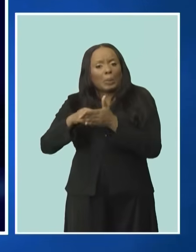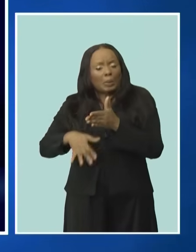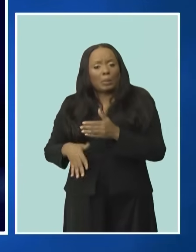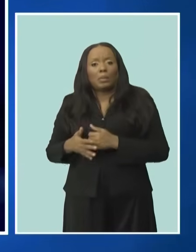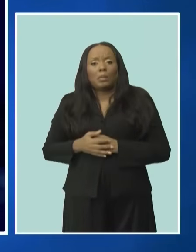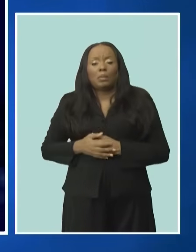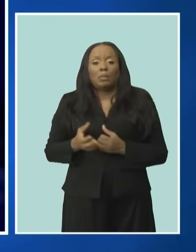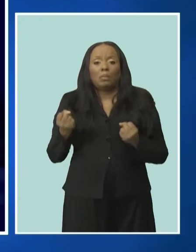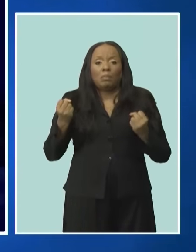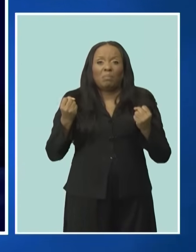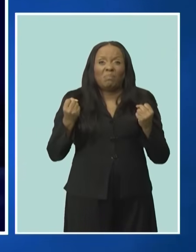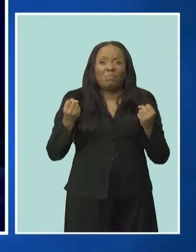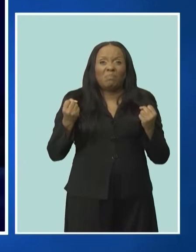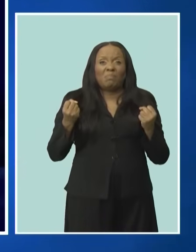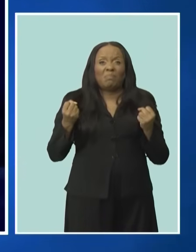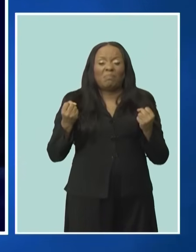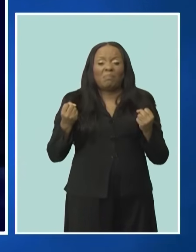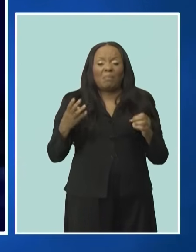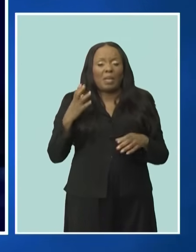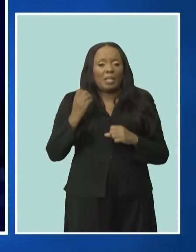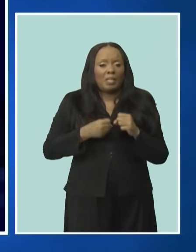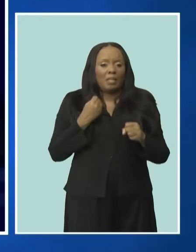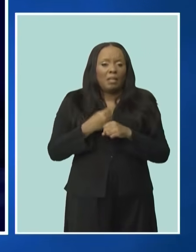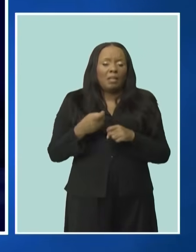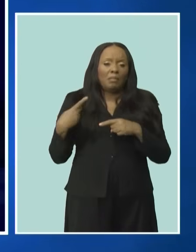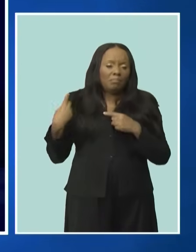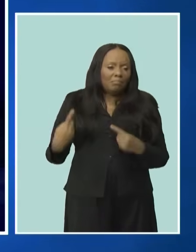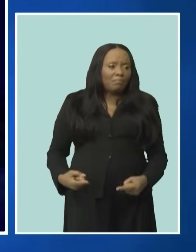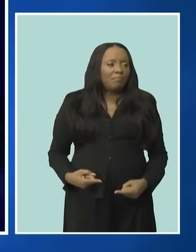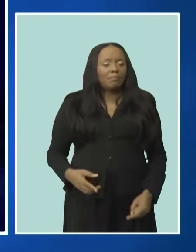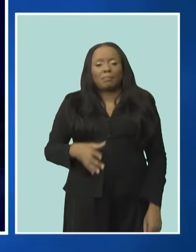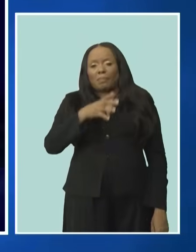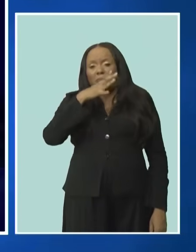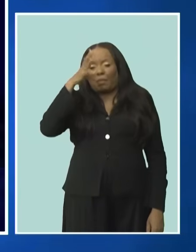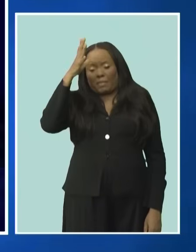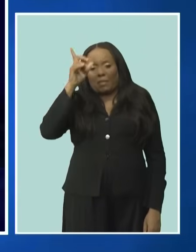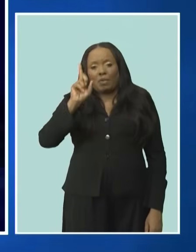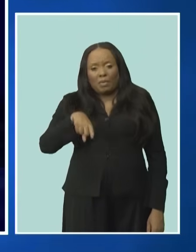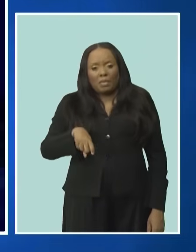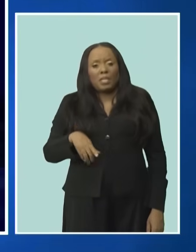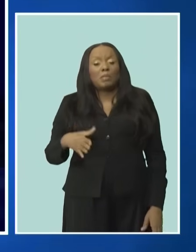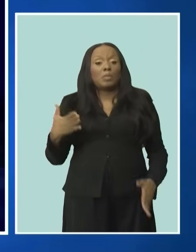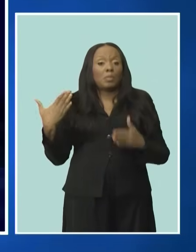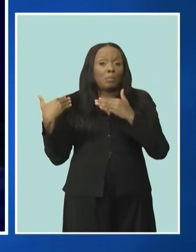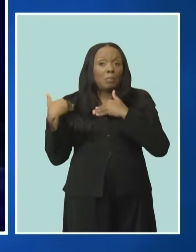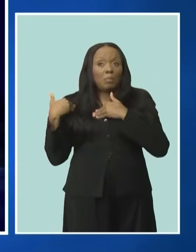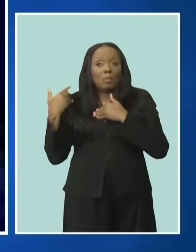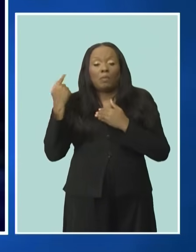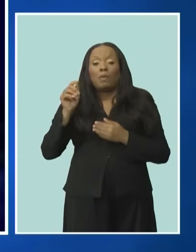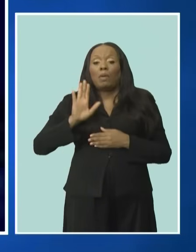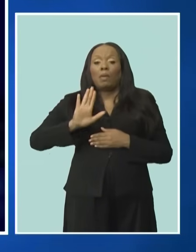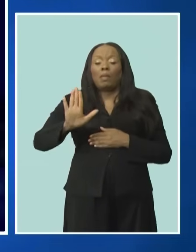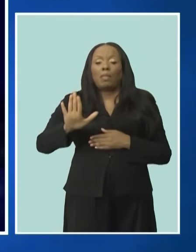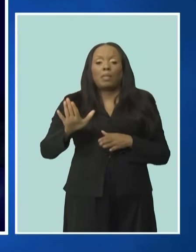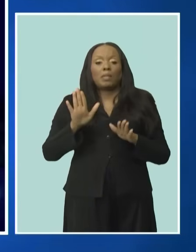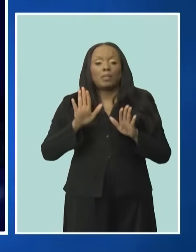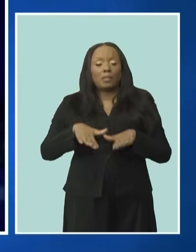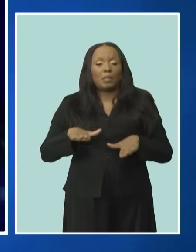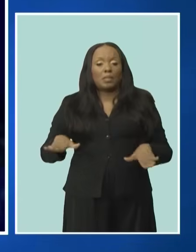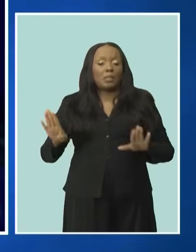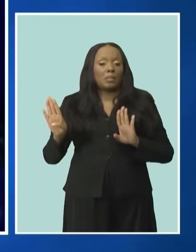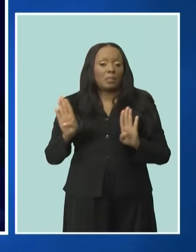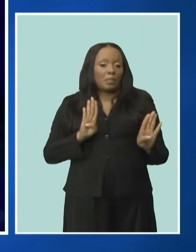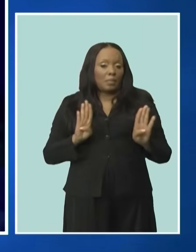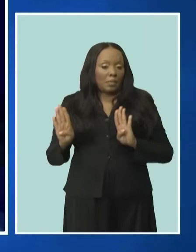now, that parents have to be held accountable for the actions of their children